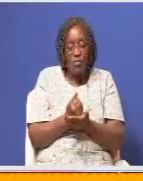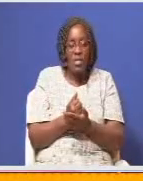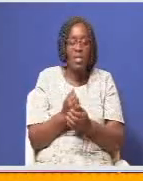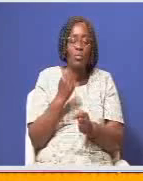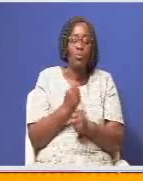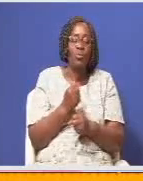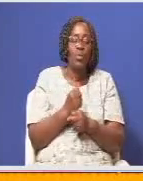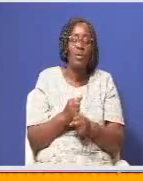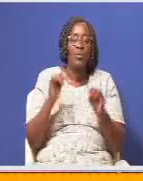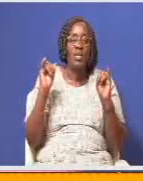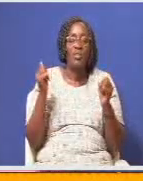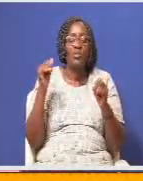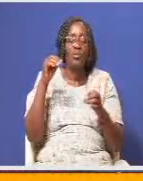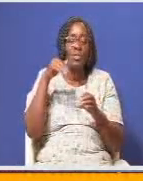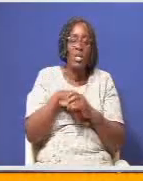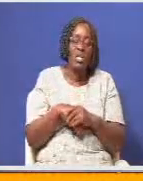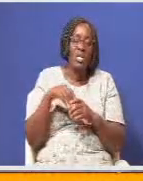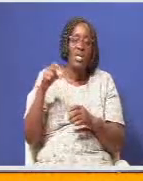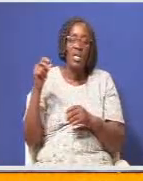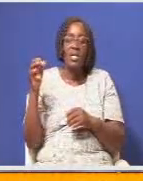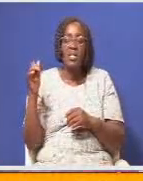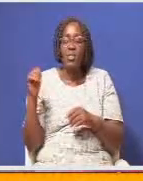in Katito market. Thank you.